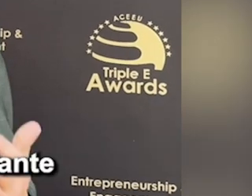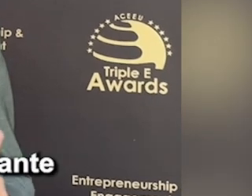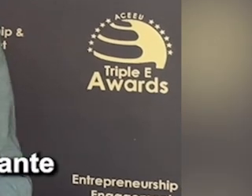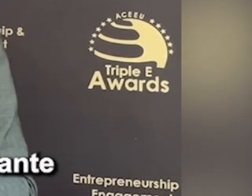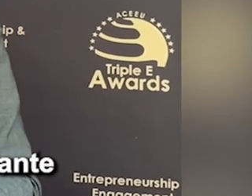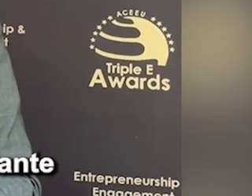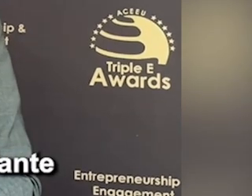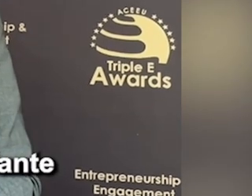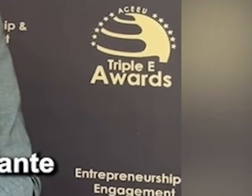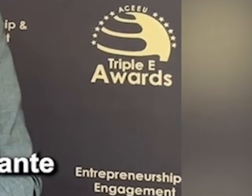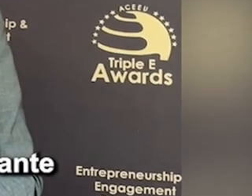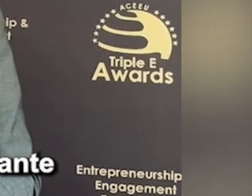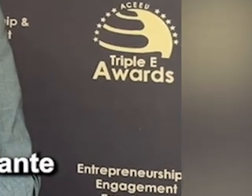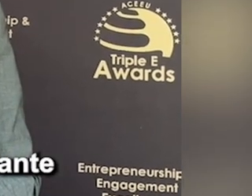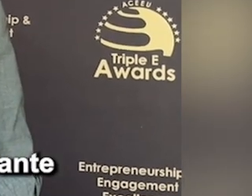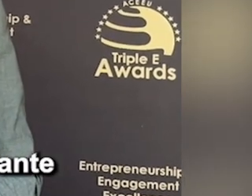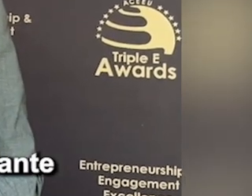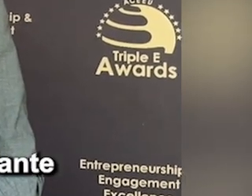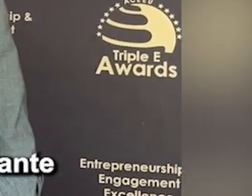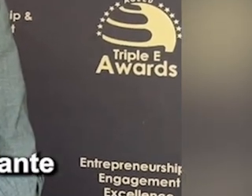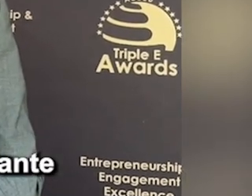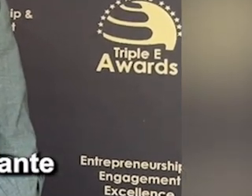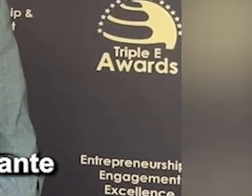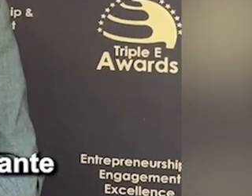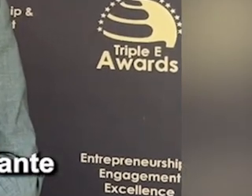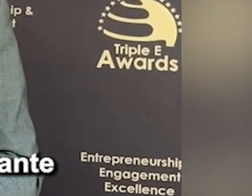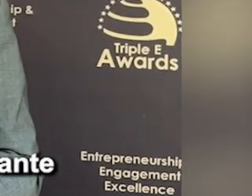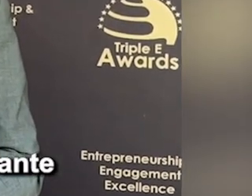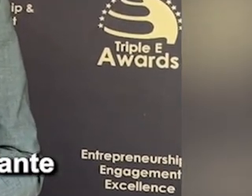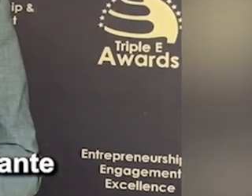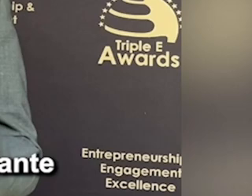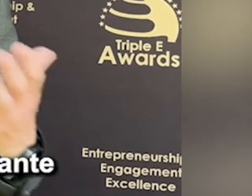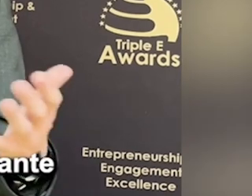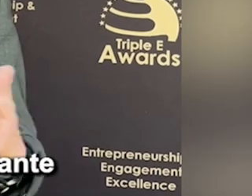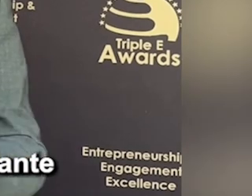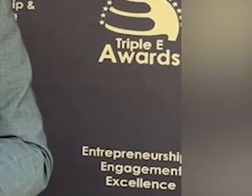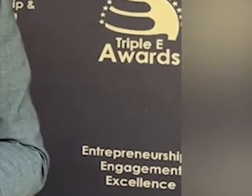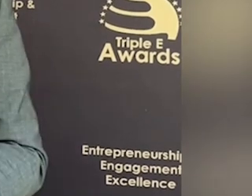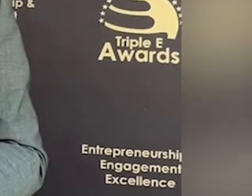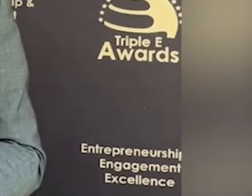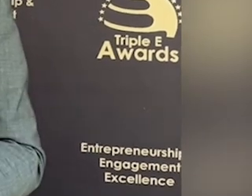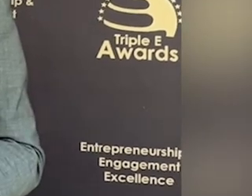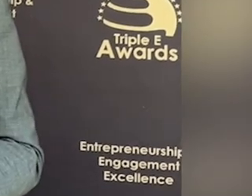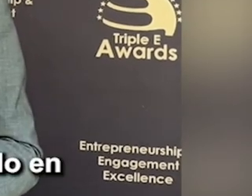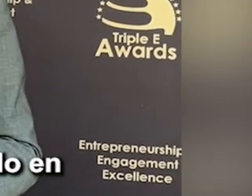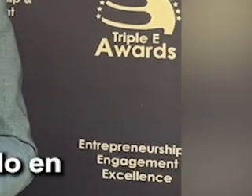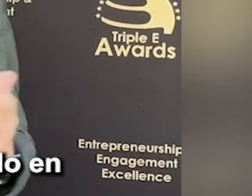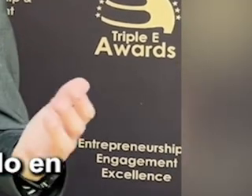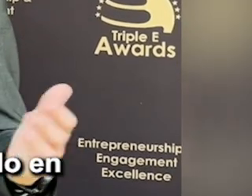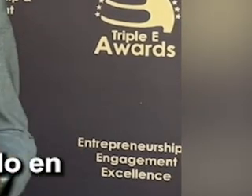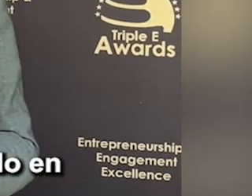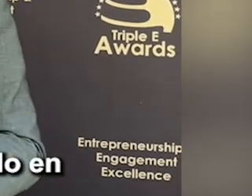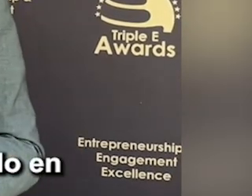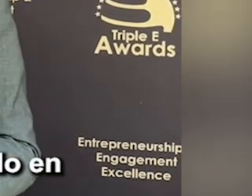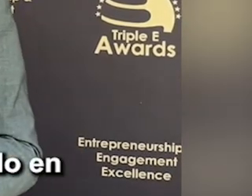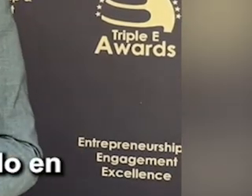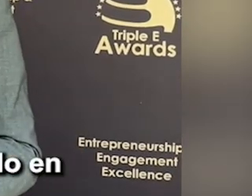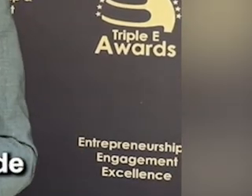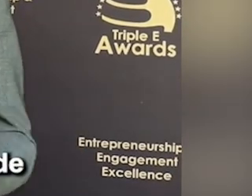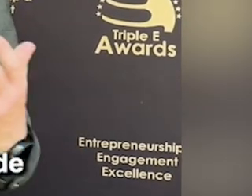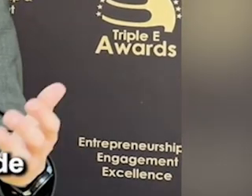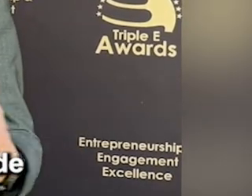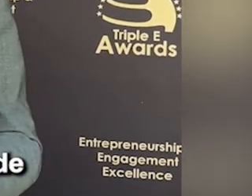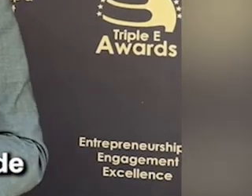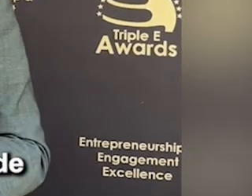the most impactful leader in the Americas. I had the great pleasure to meet Pablo at various occasions,